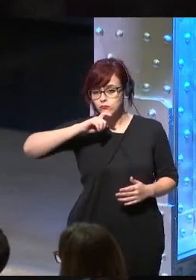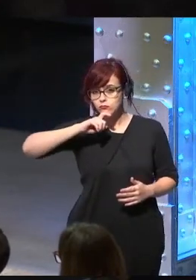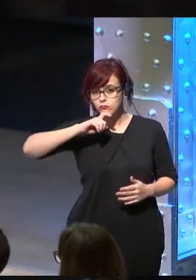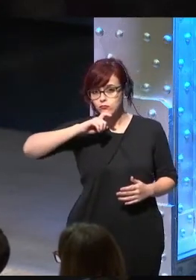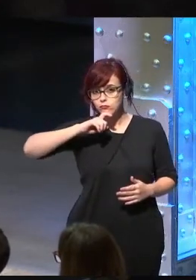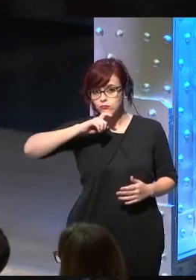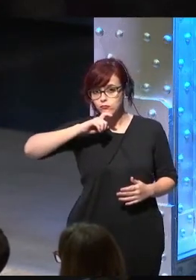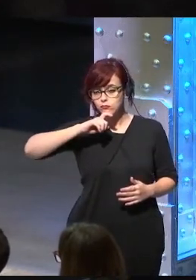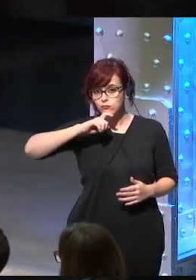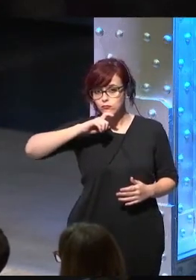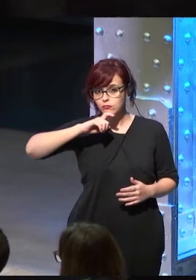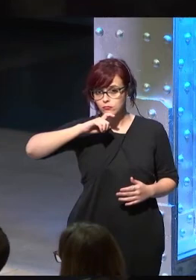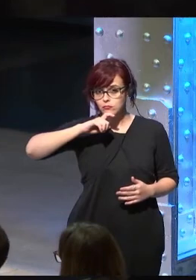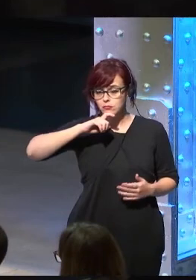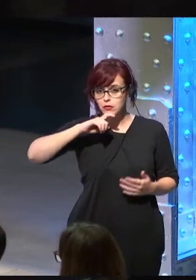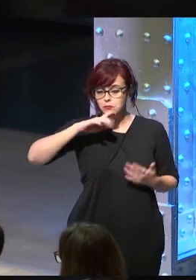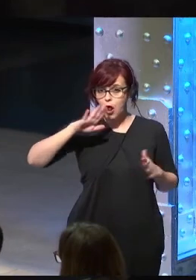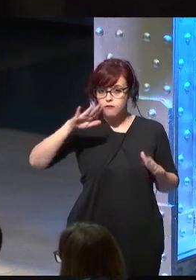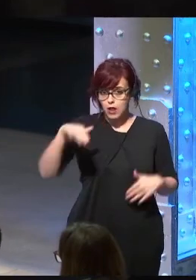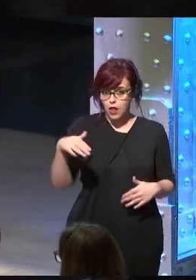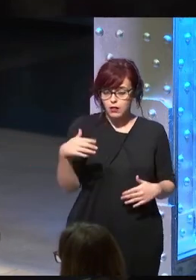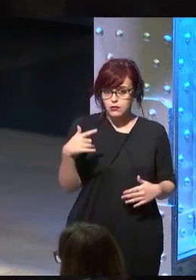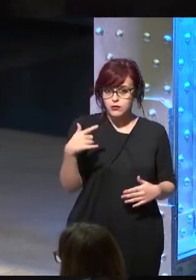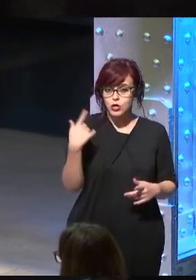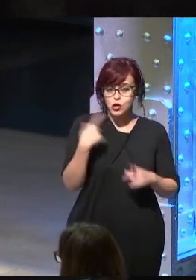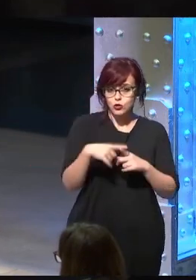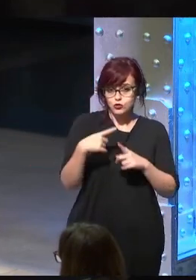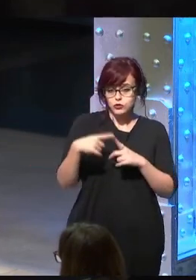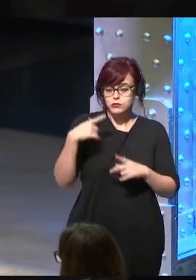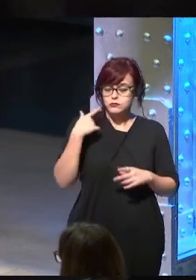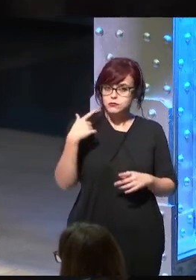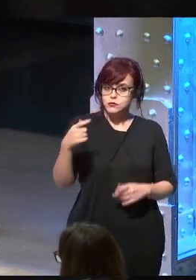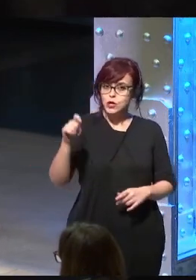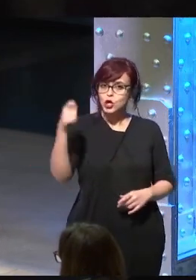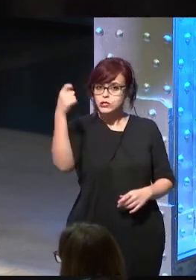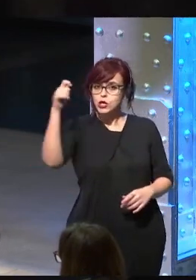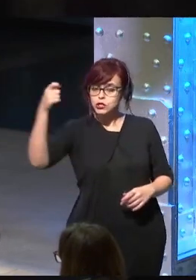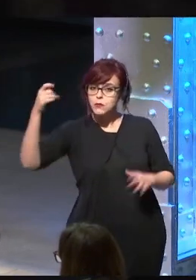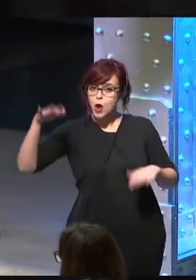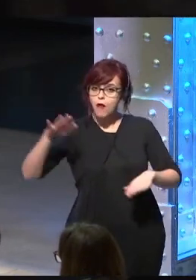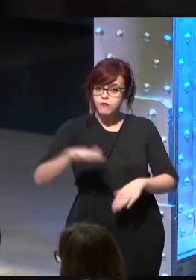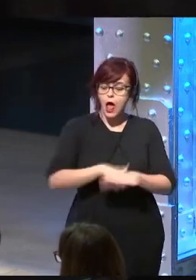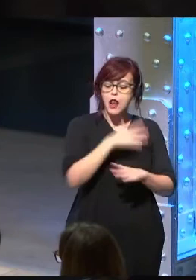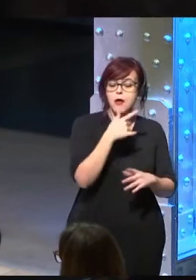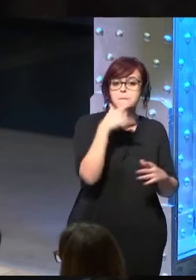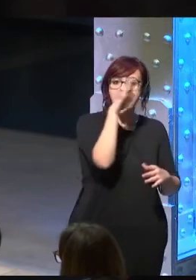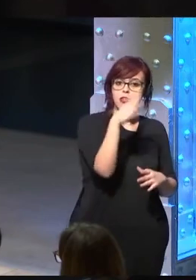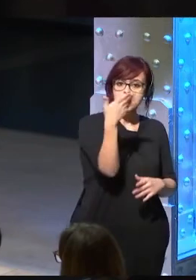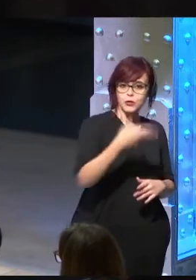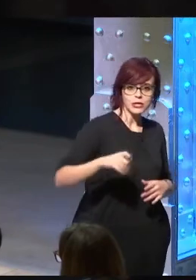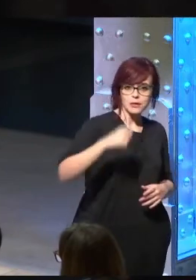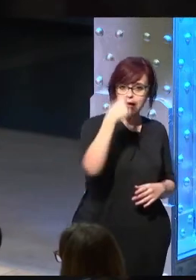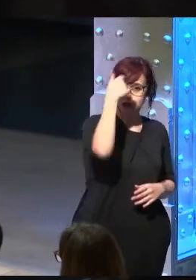fame was accomplished by men because they were subdued by